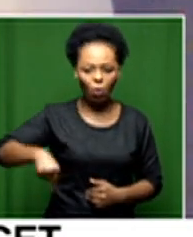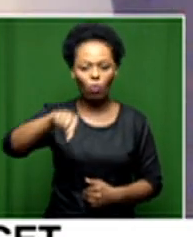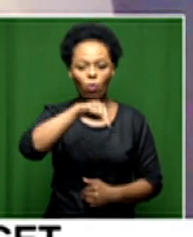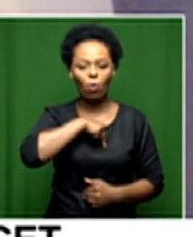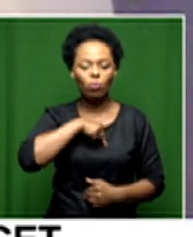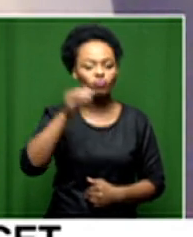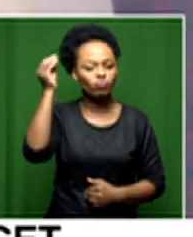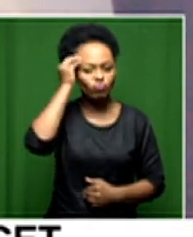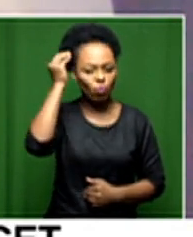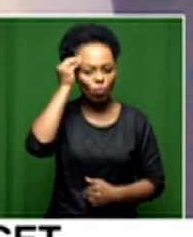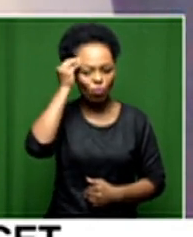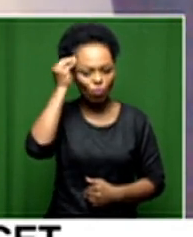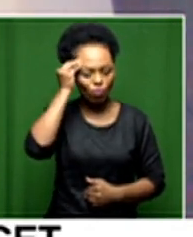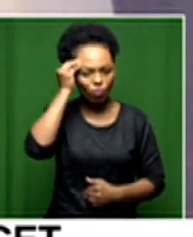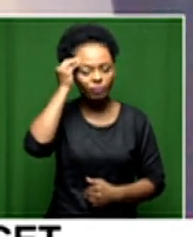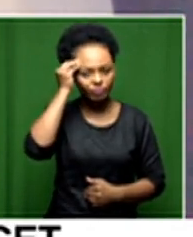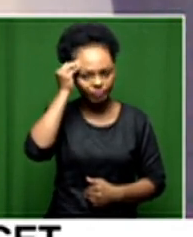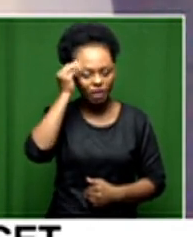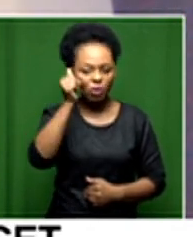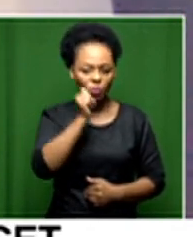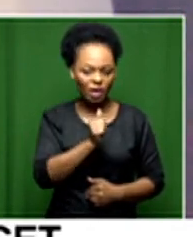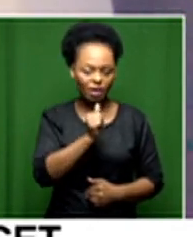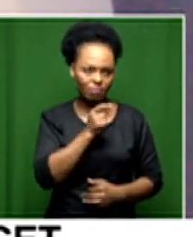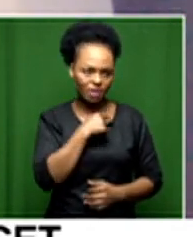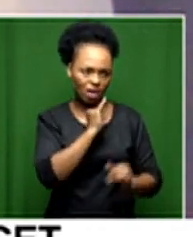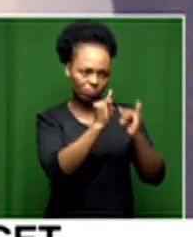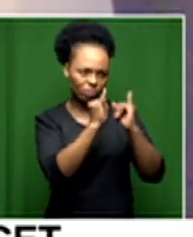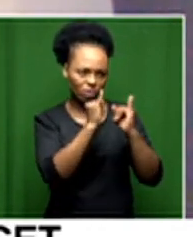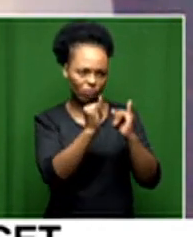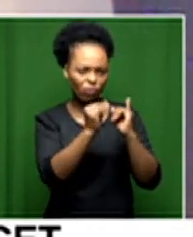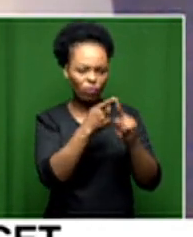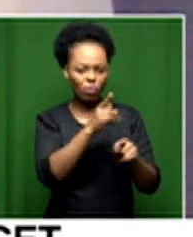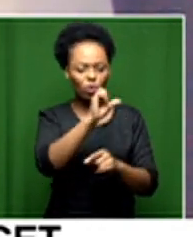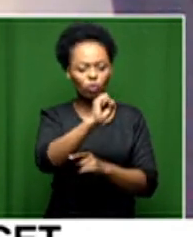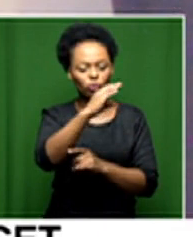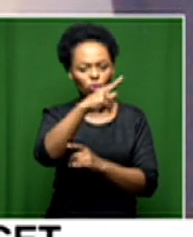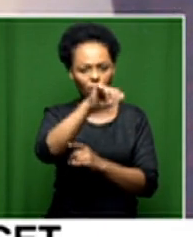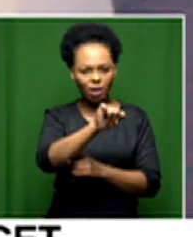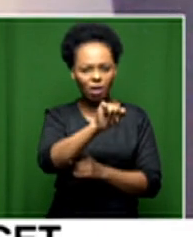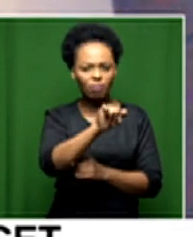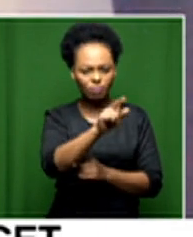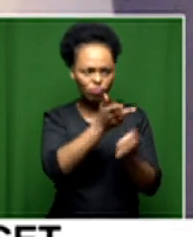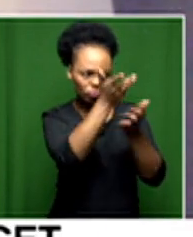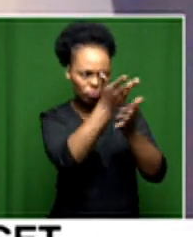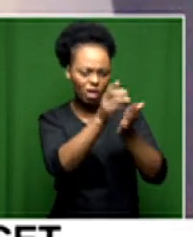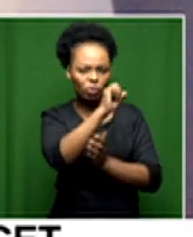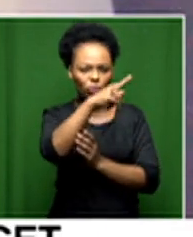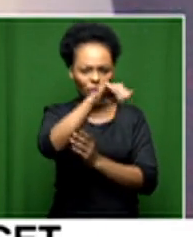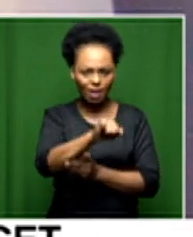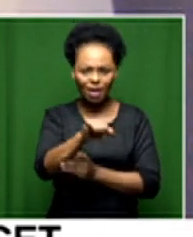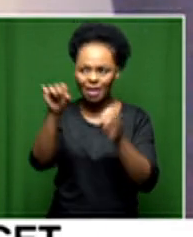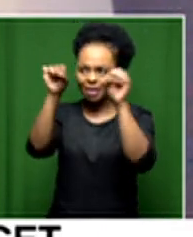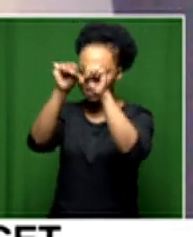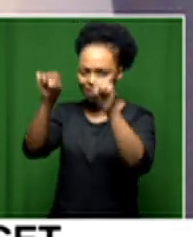said when we spoke to Scopa 2 days before, that our systems as NSFAS are